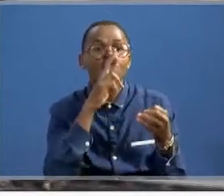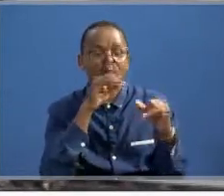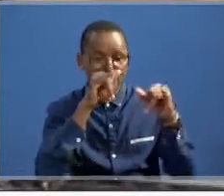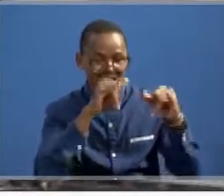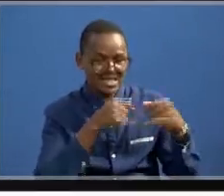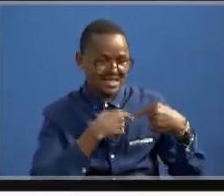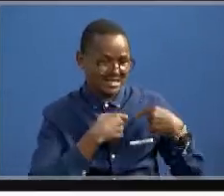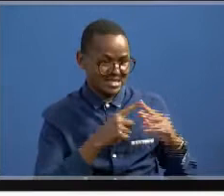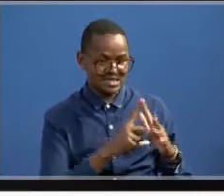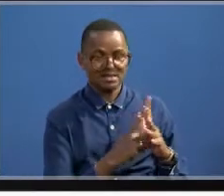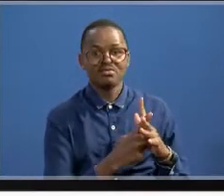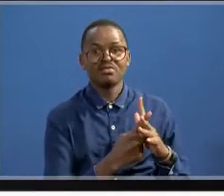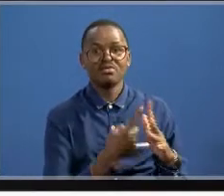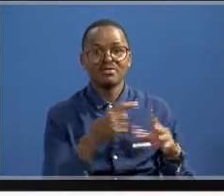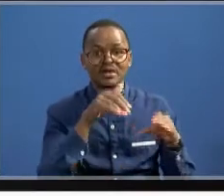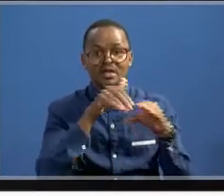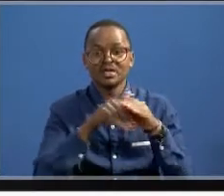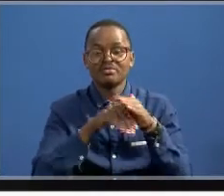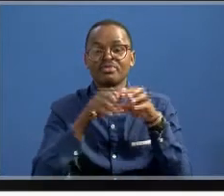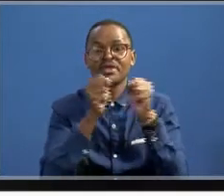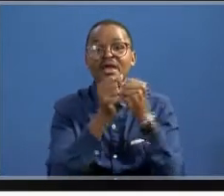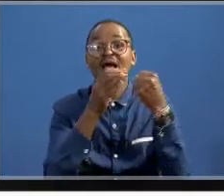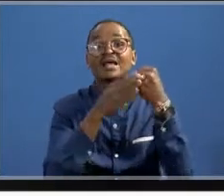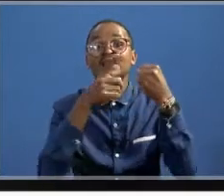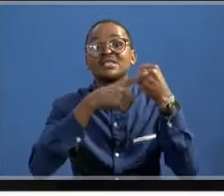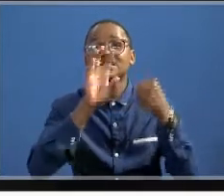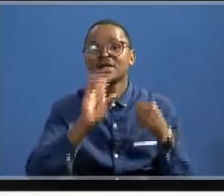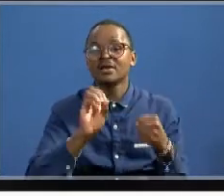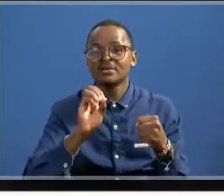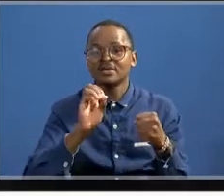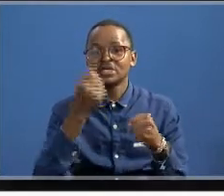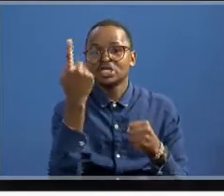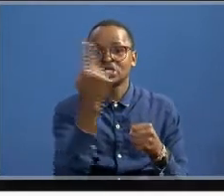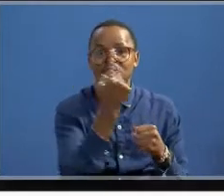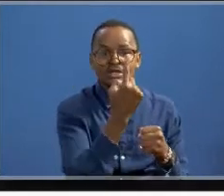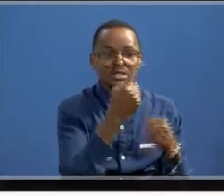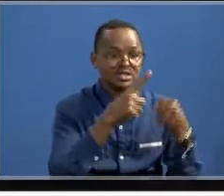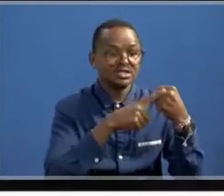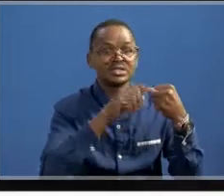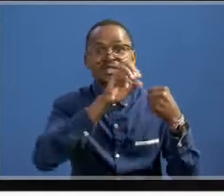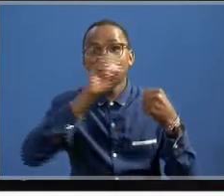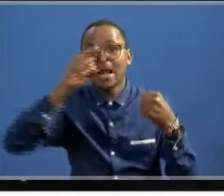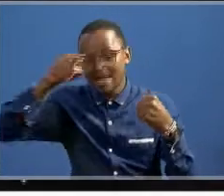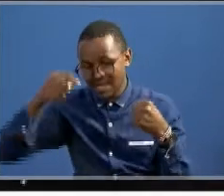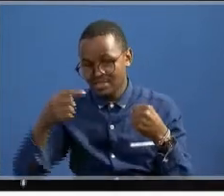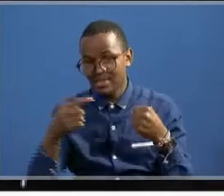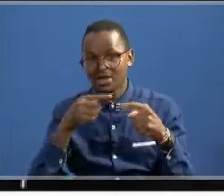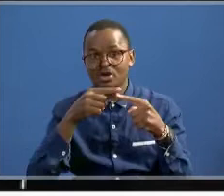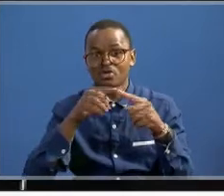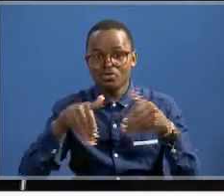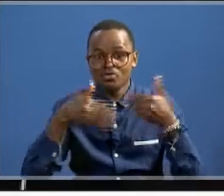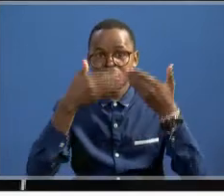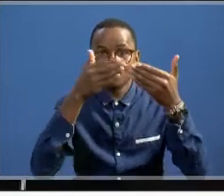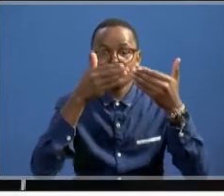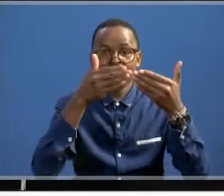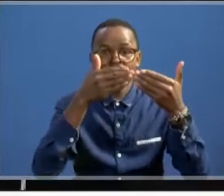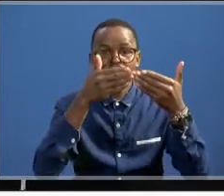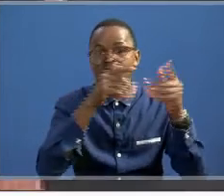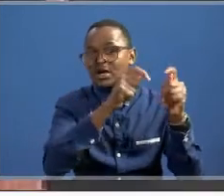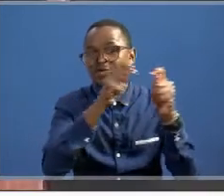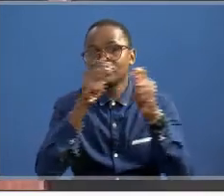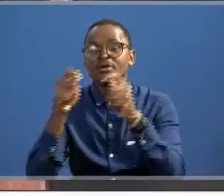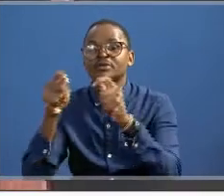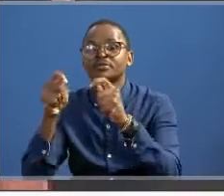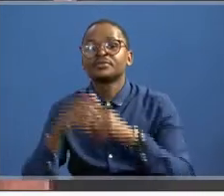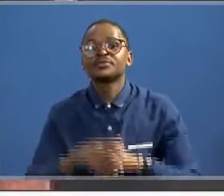there since establishment in the late 1960s, handed each tenant 600,000 shillings to facilitate relocation.